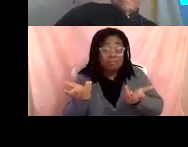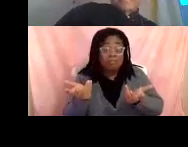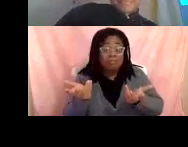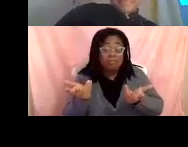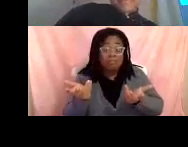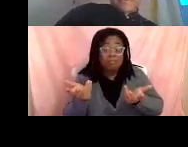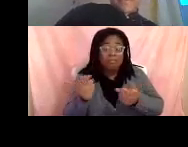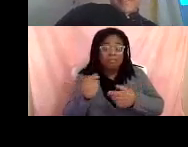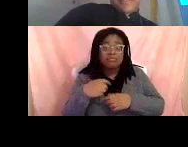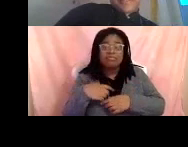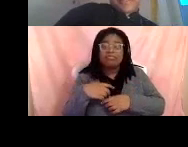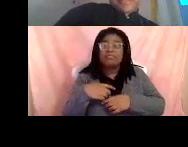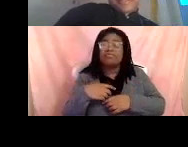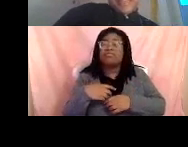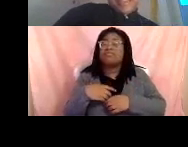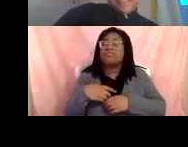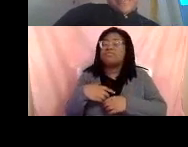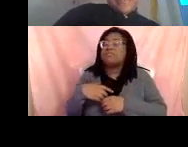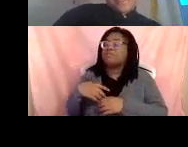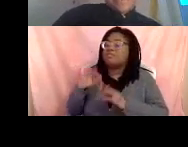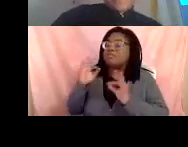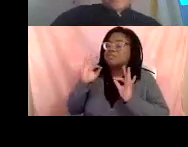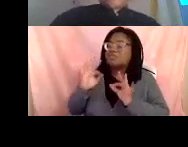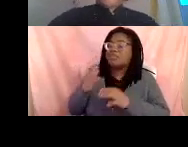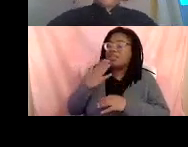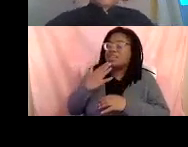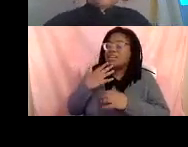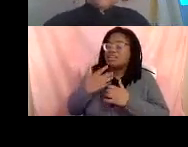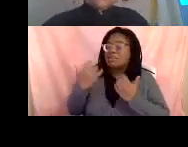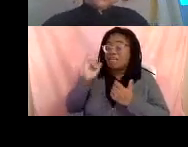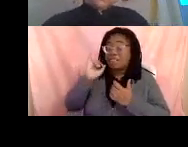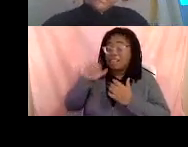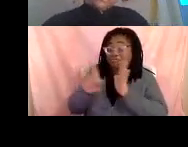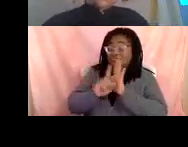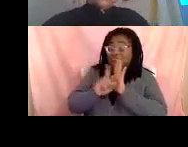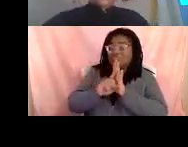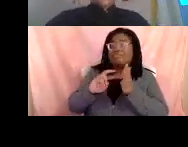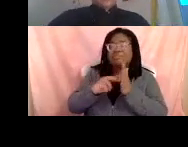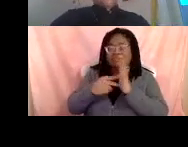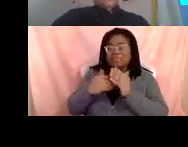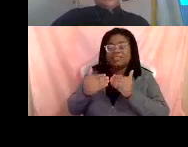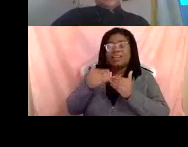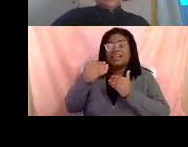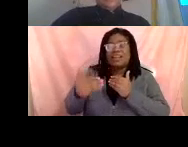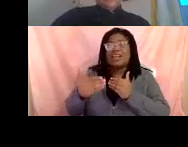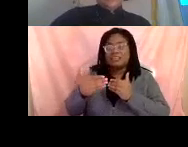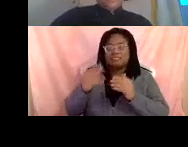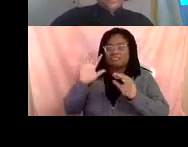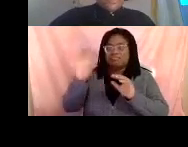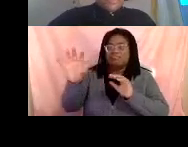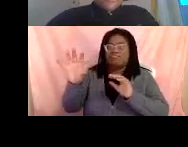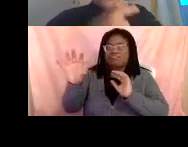Okay. Perfect. Thank you so much. That's our cue to move to the next quadrant. Thank